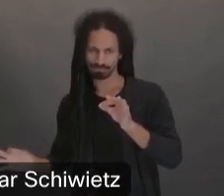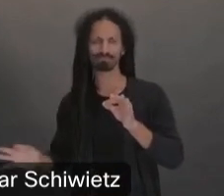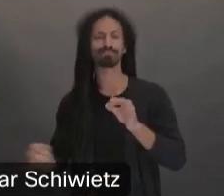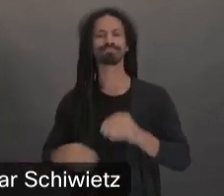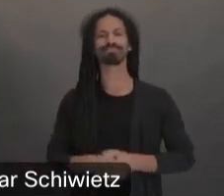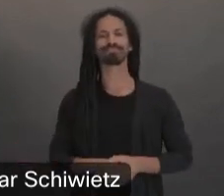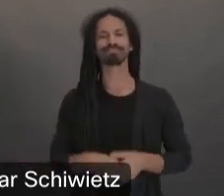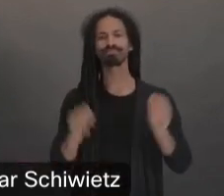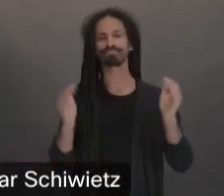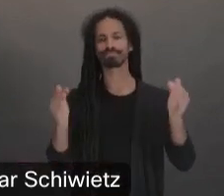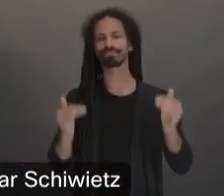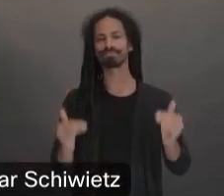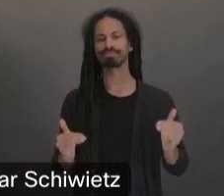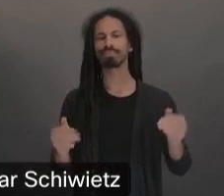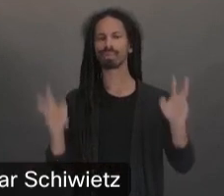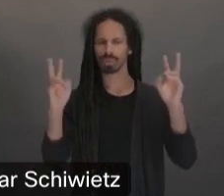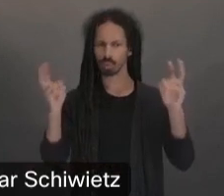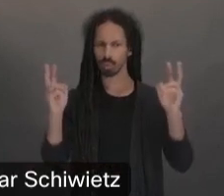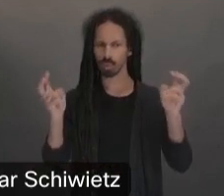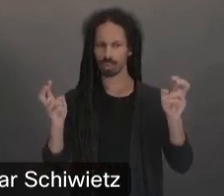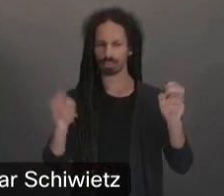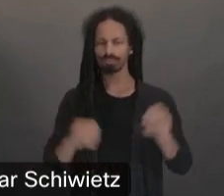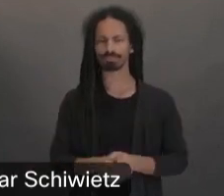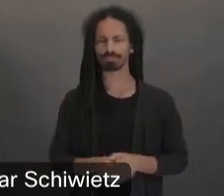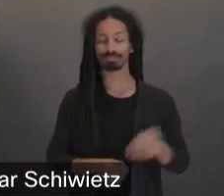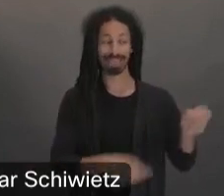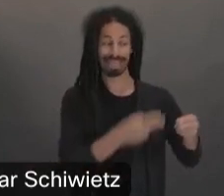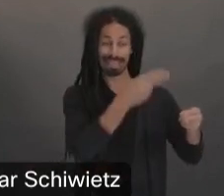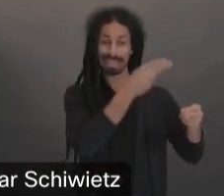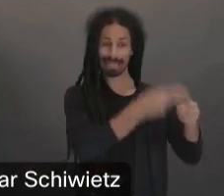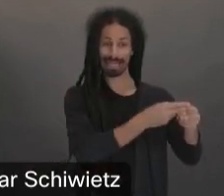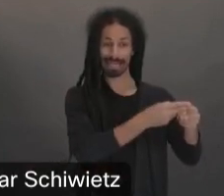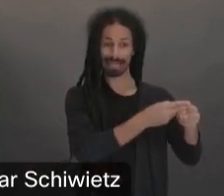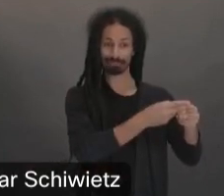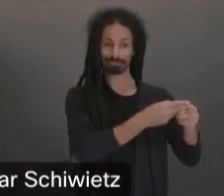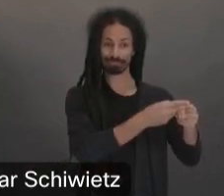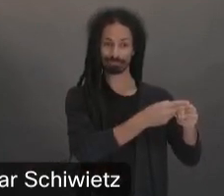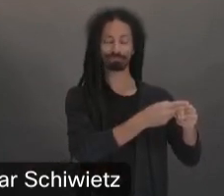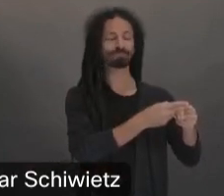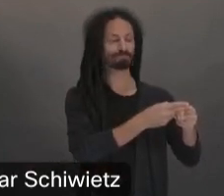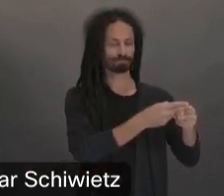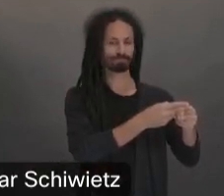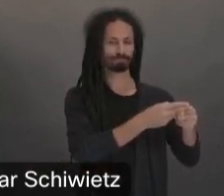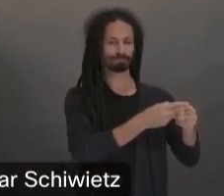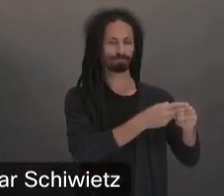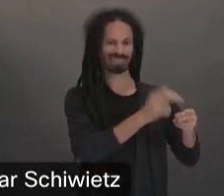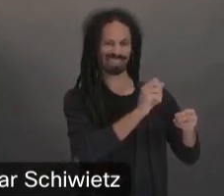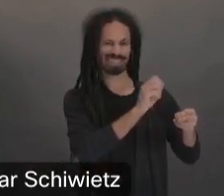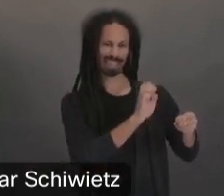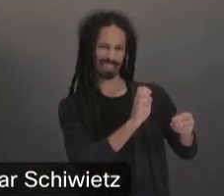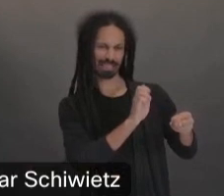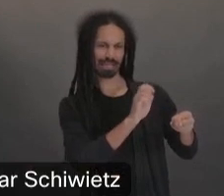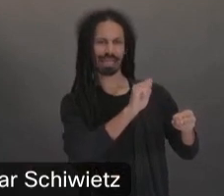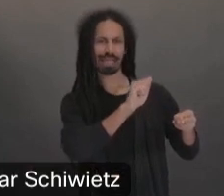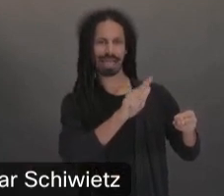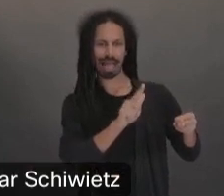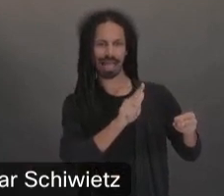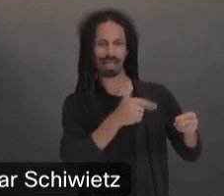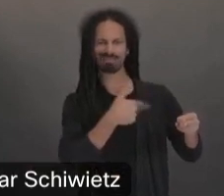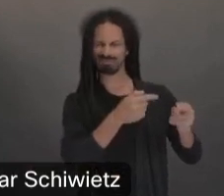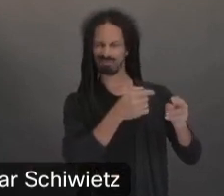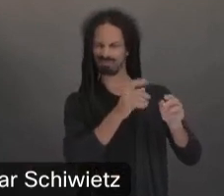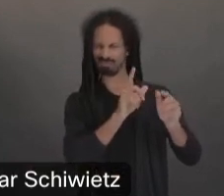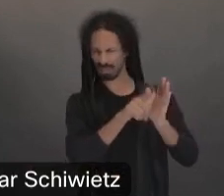for a quote. We have the authors, Irvin et al., and I'll explain that shortly in a slide or